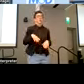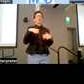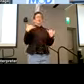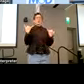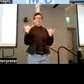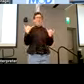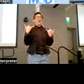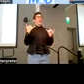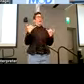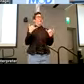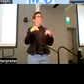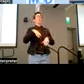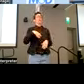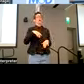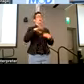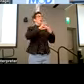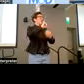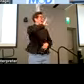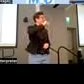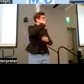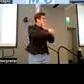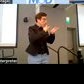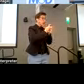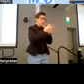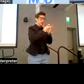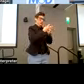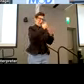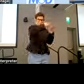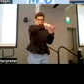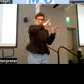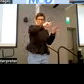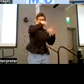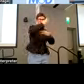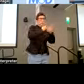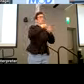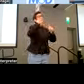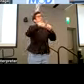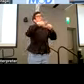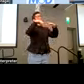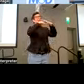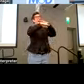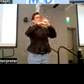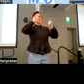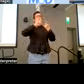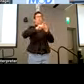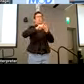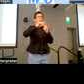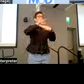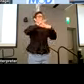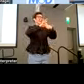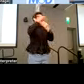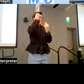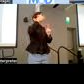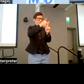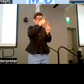time, it's really the information technology that we have to look at in the accessibility to the information.